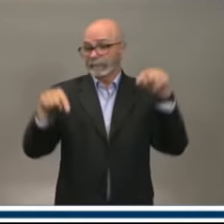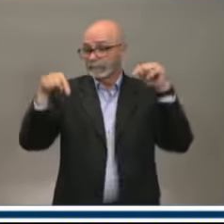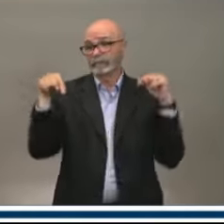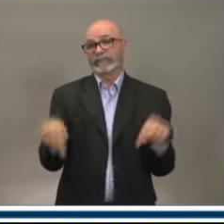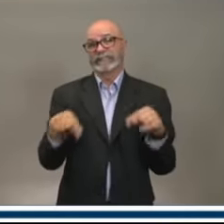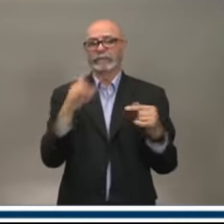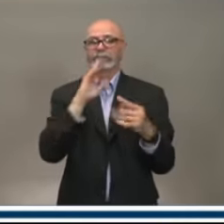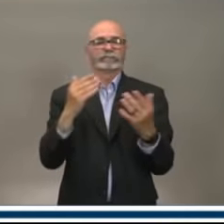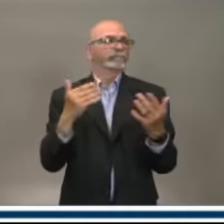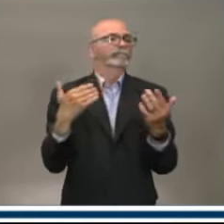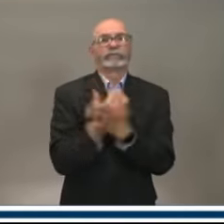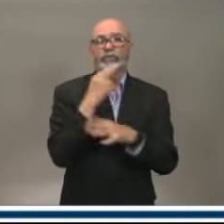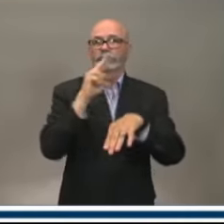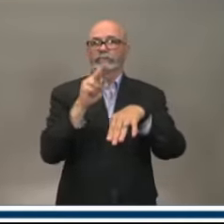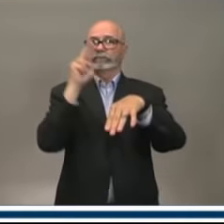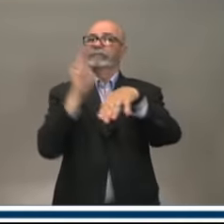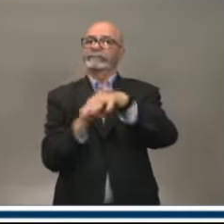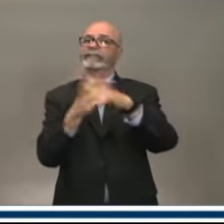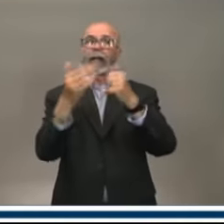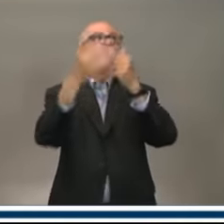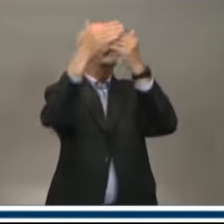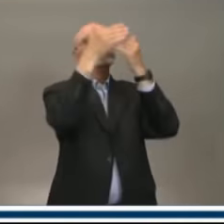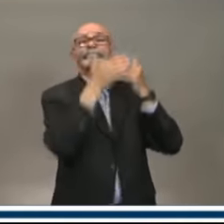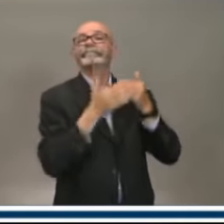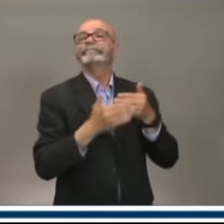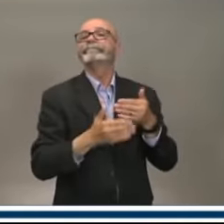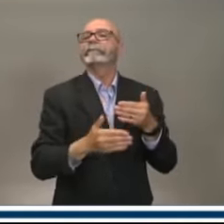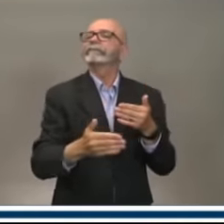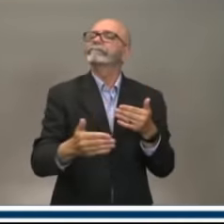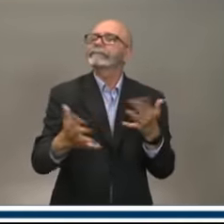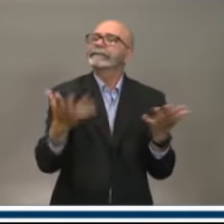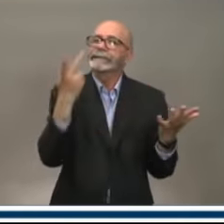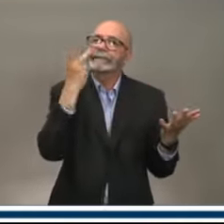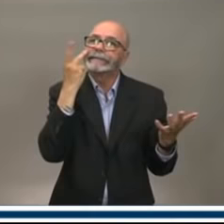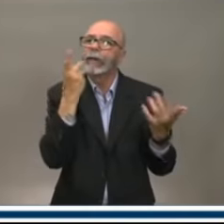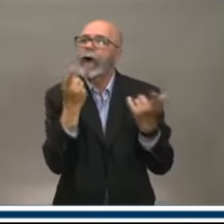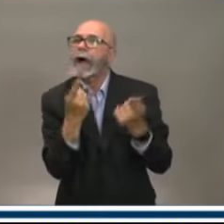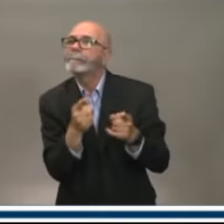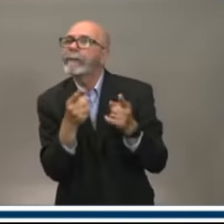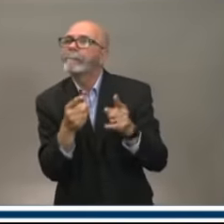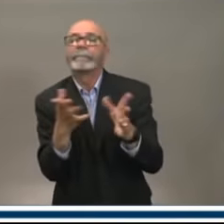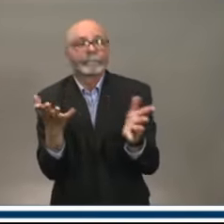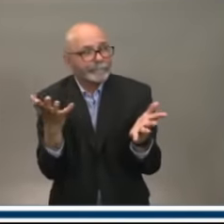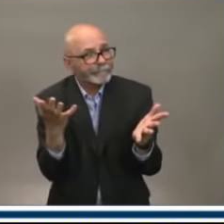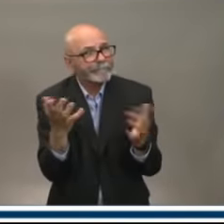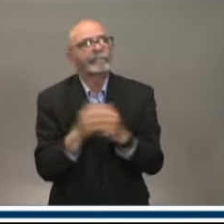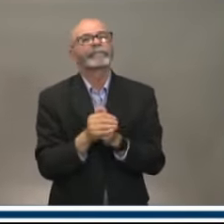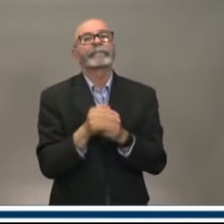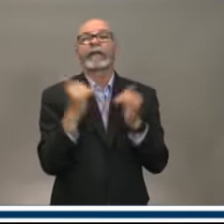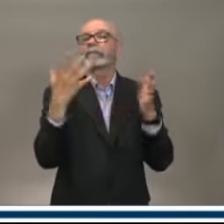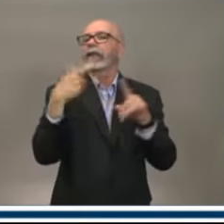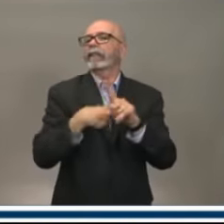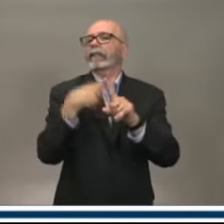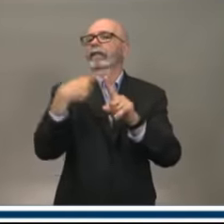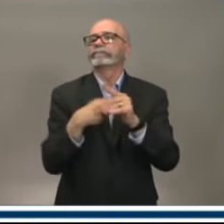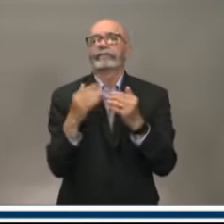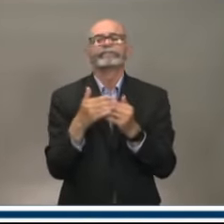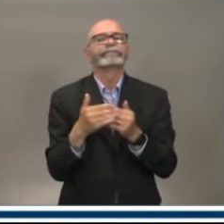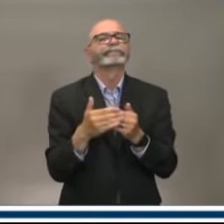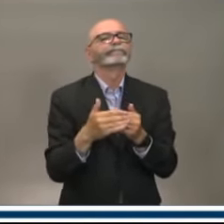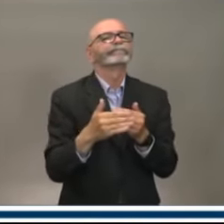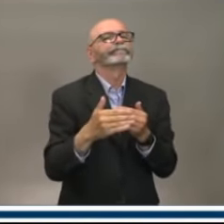months. And I would suggest that they are become, in many ways, part of our new normal, because these things also help prevent the spread of other